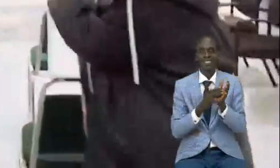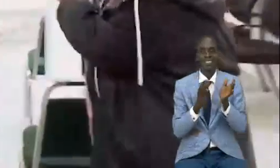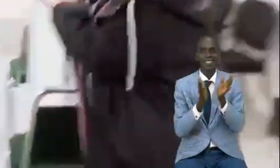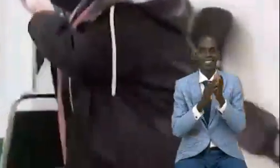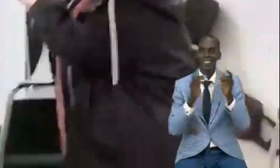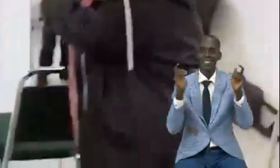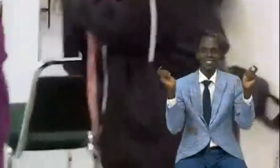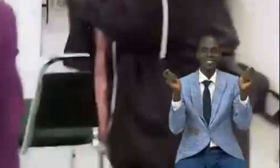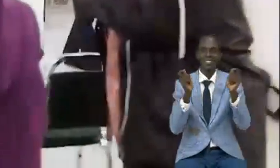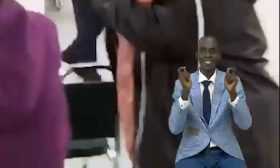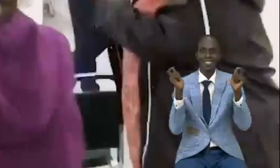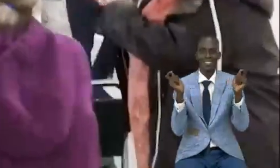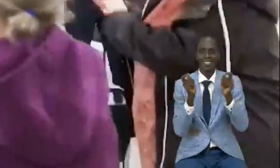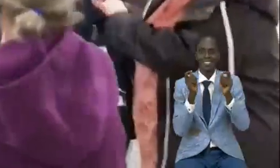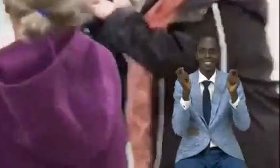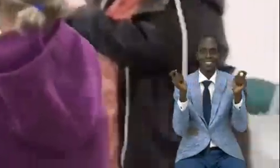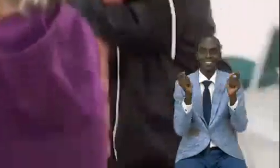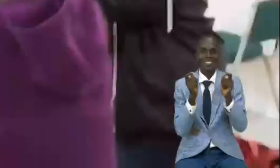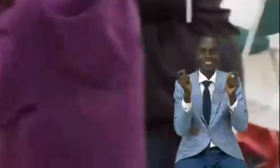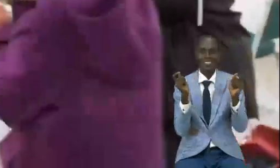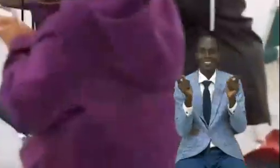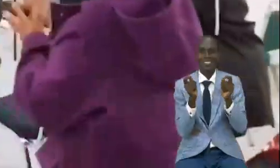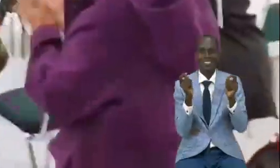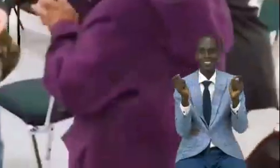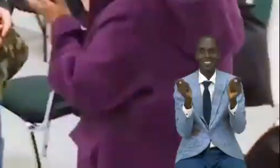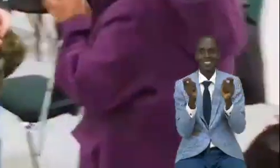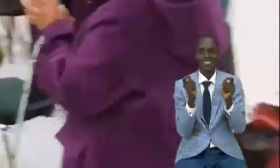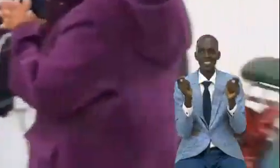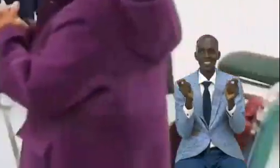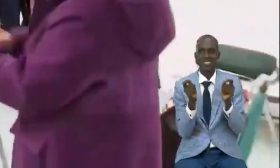Hallelujah. Thank you, God.